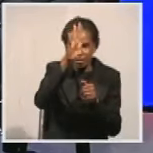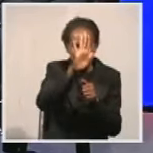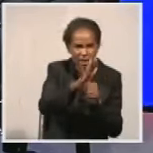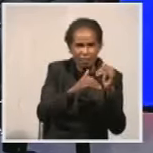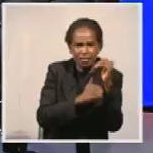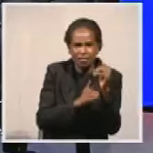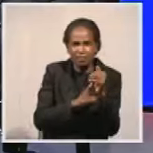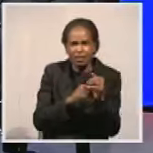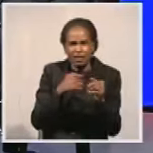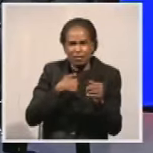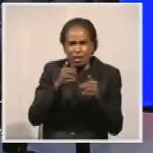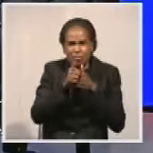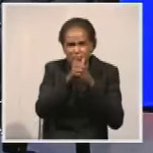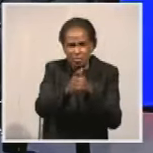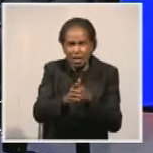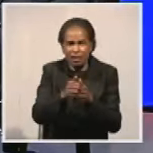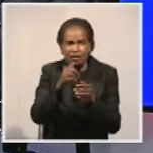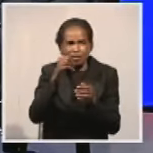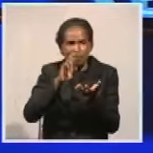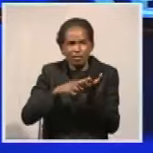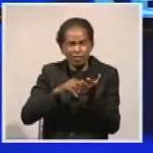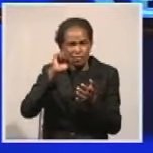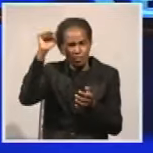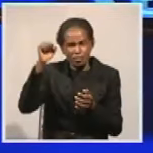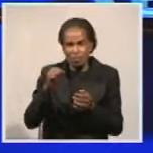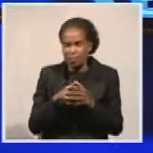Mm. Yeah, it happened.